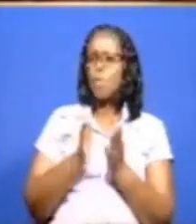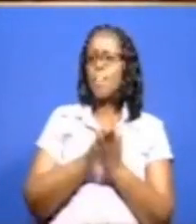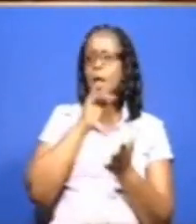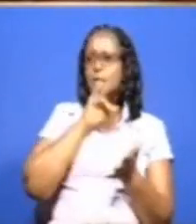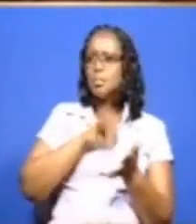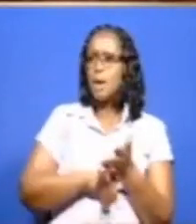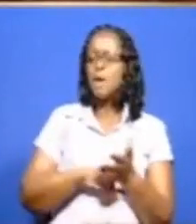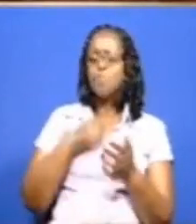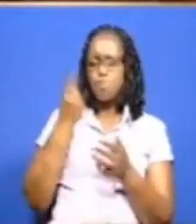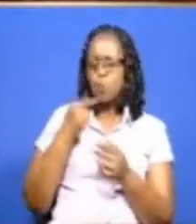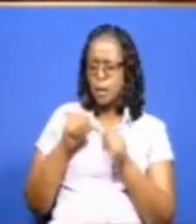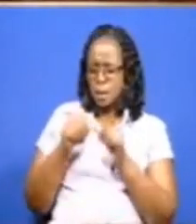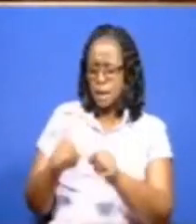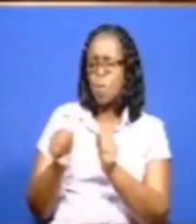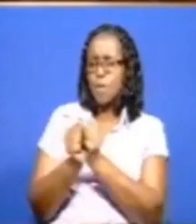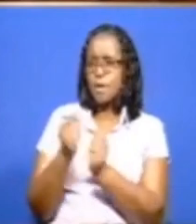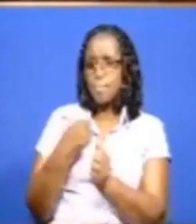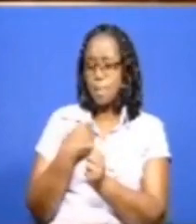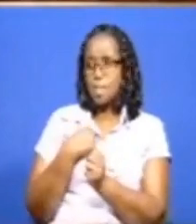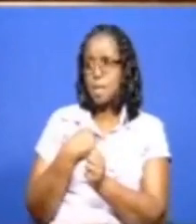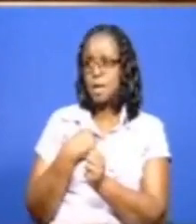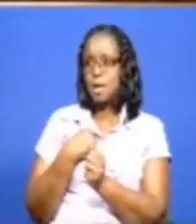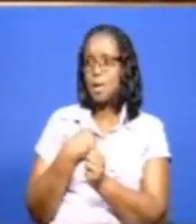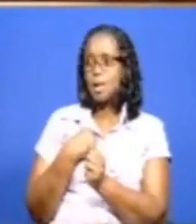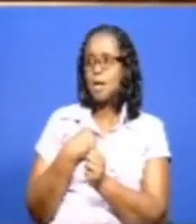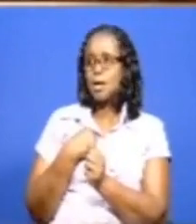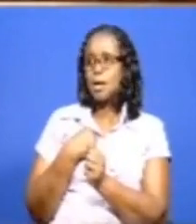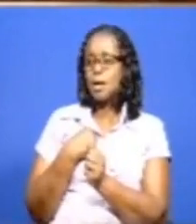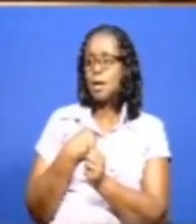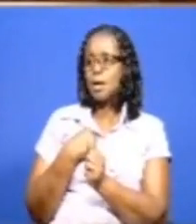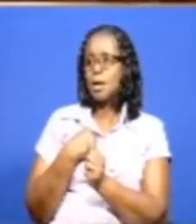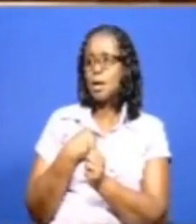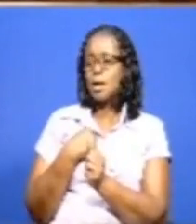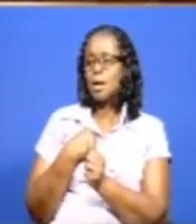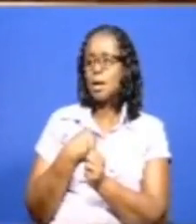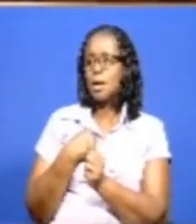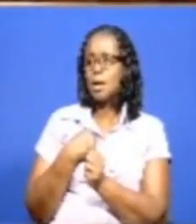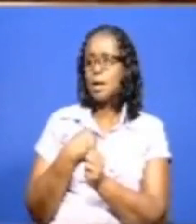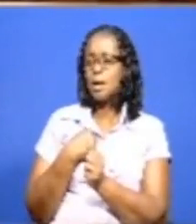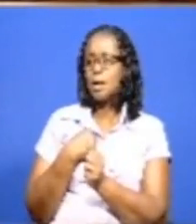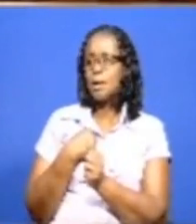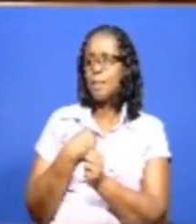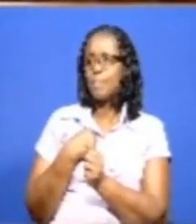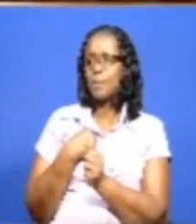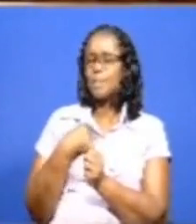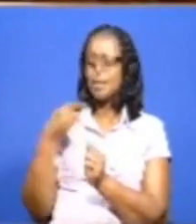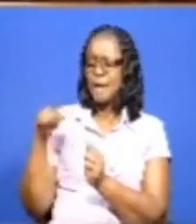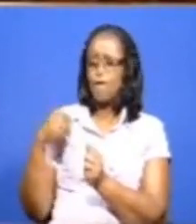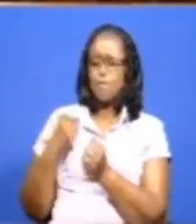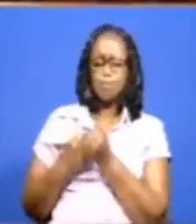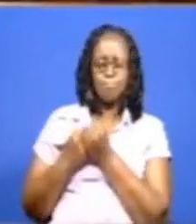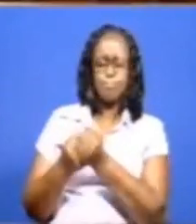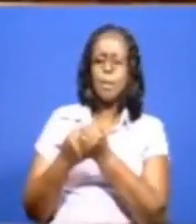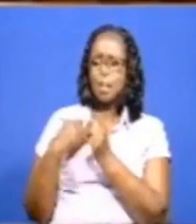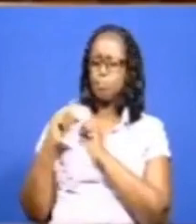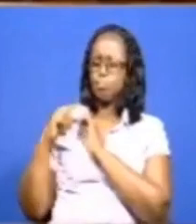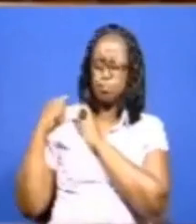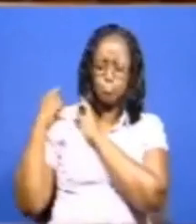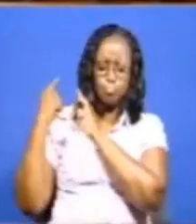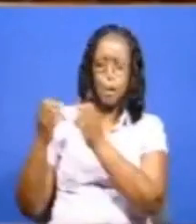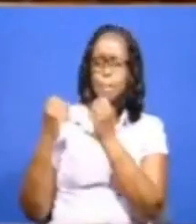has remained my dear partner and compatriot all these years. So I support